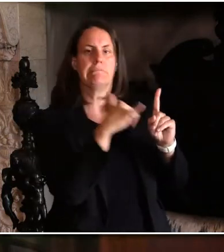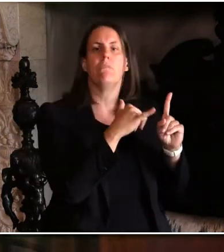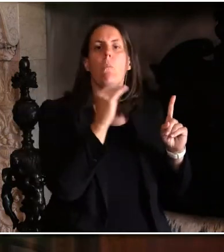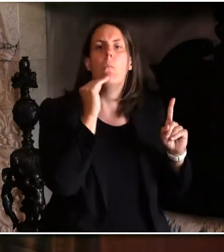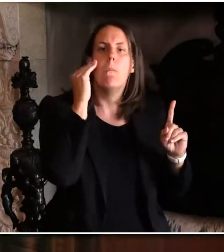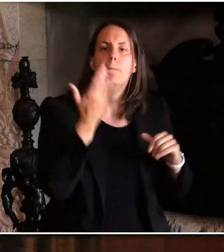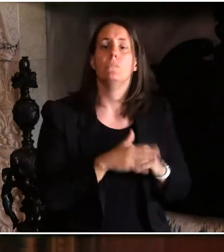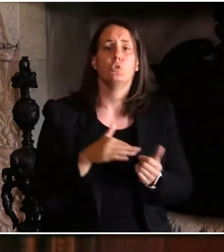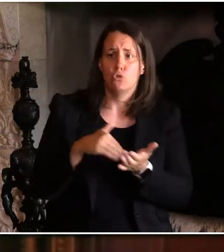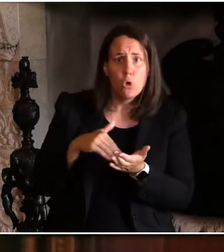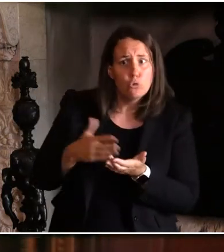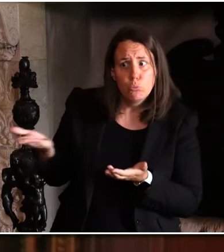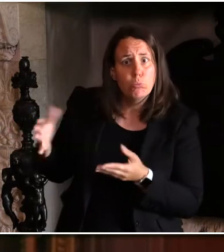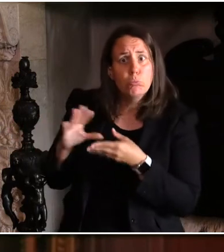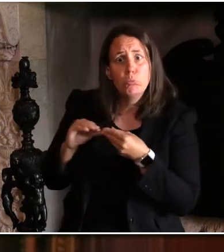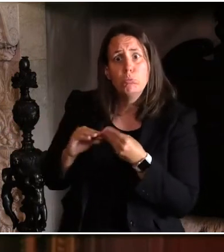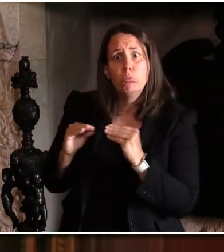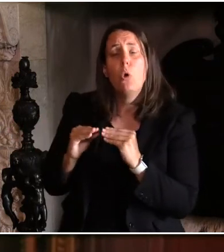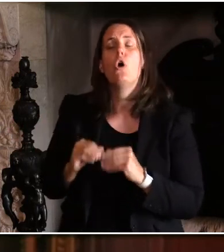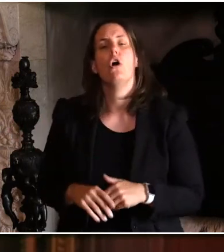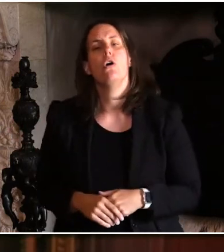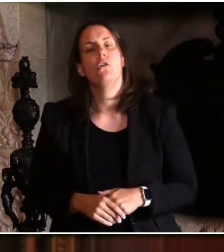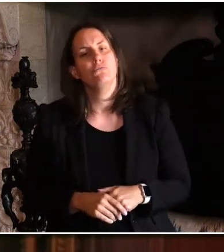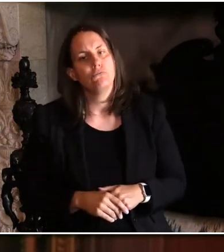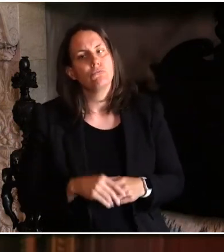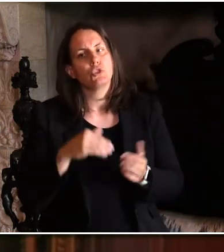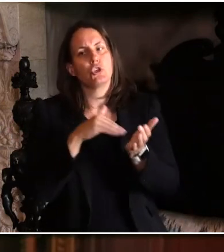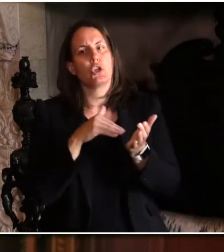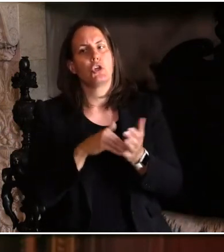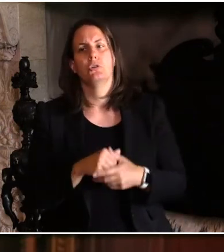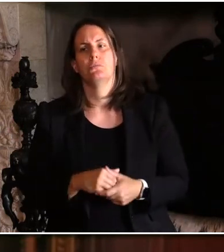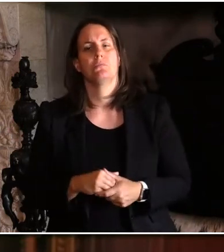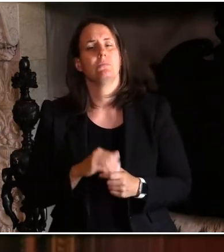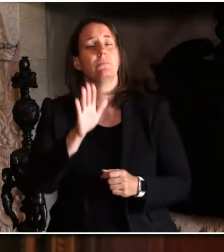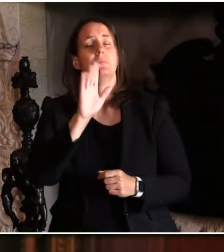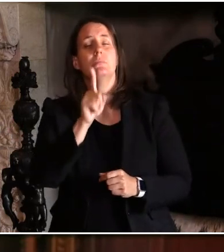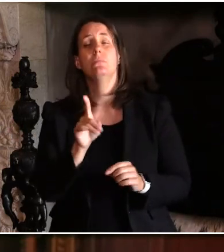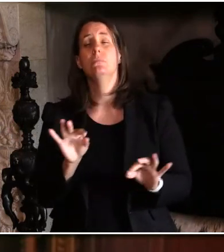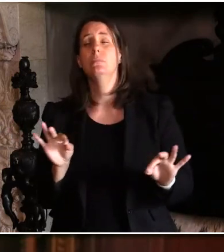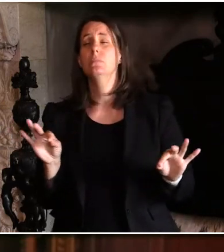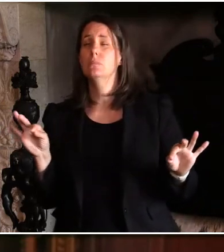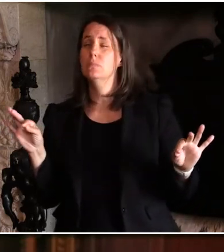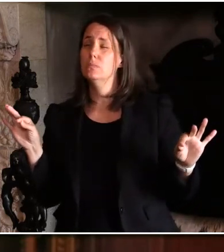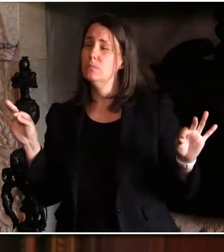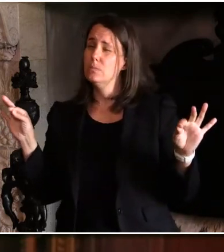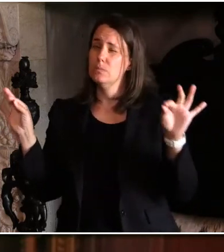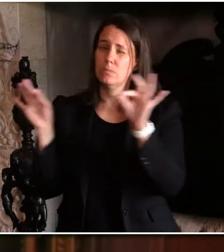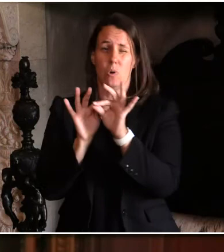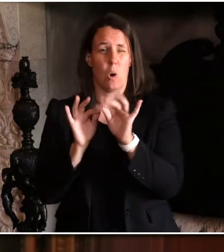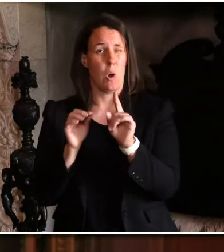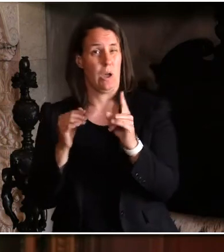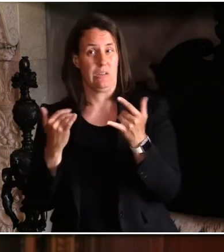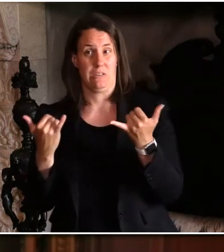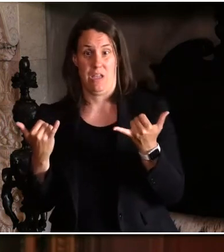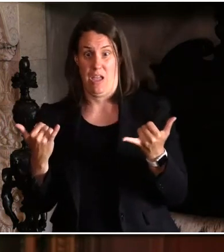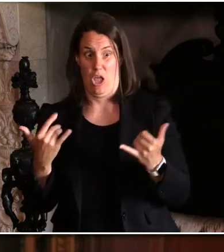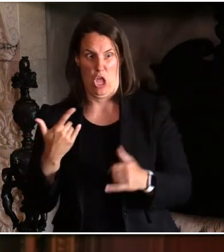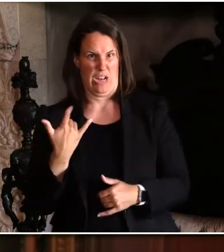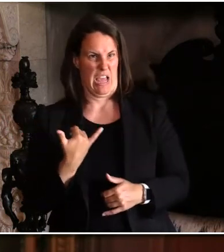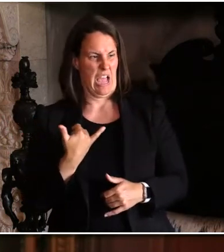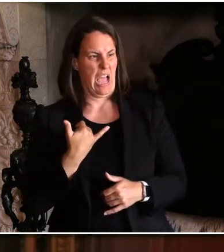most important message is that going forward and getting closer to cold and flu season is that cold and flu symptoms should result